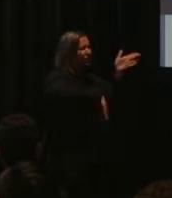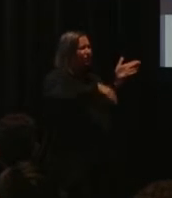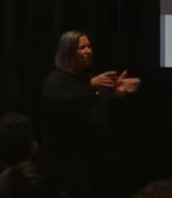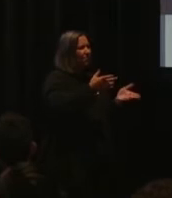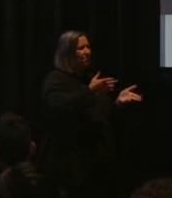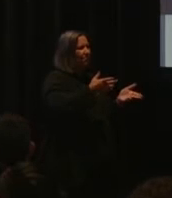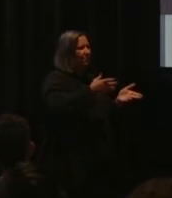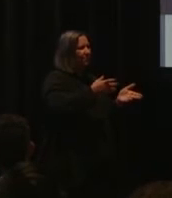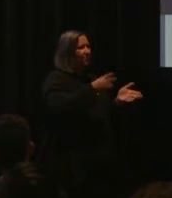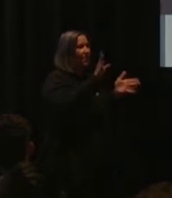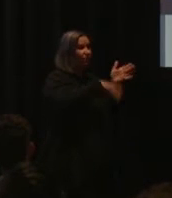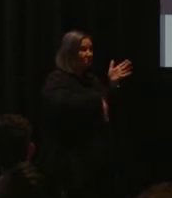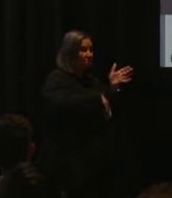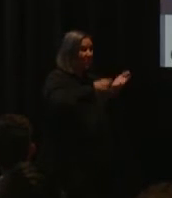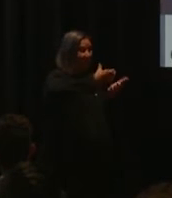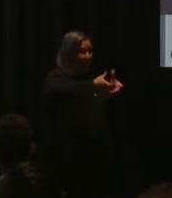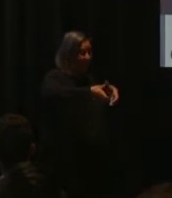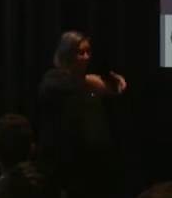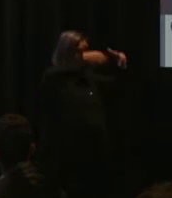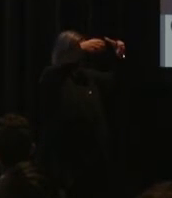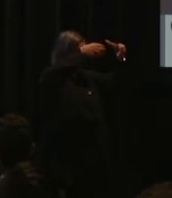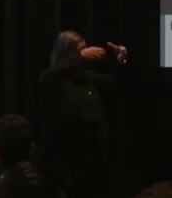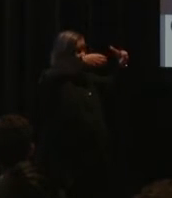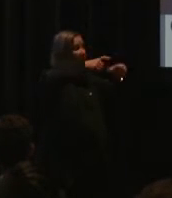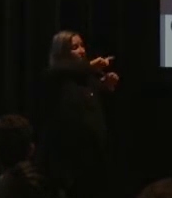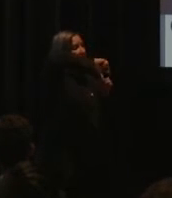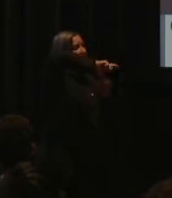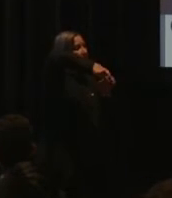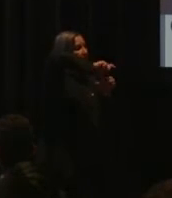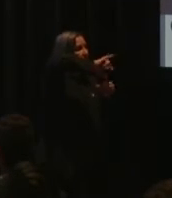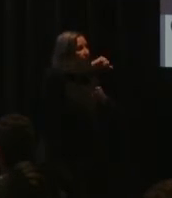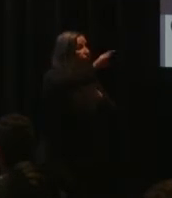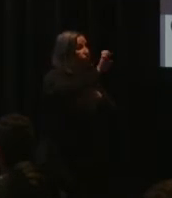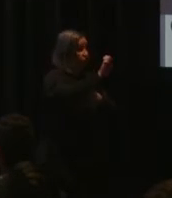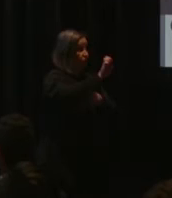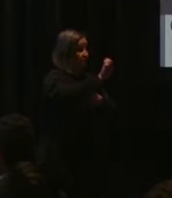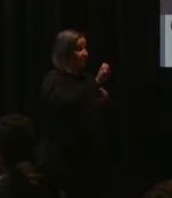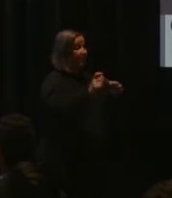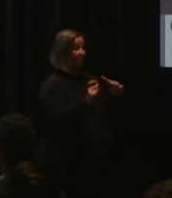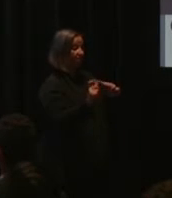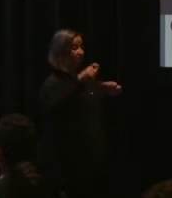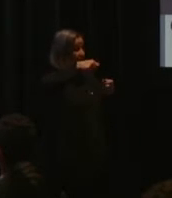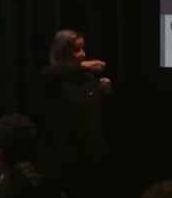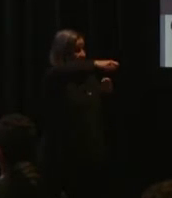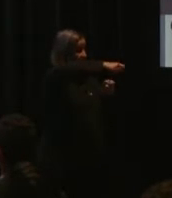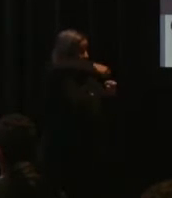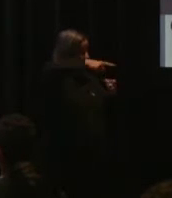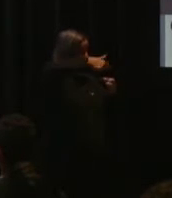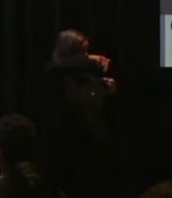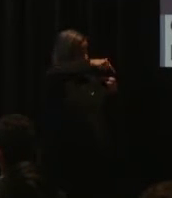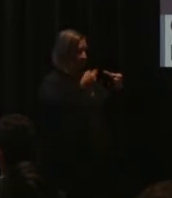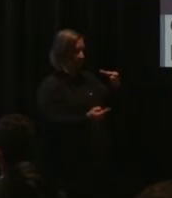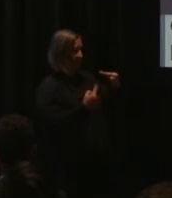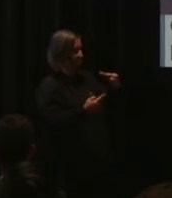can of pineapple juice, the big ones, cut the bottom off, little hole on the top, painted it to match the house, put it up,